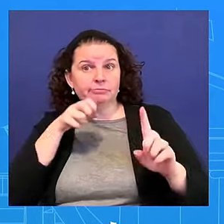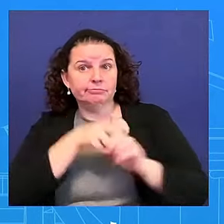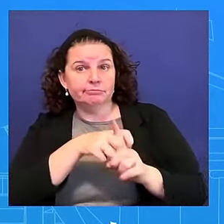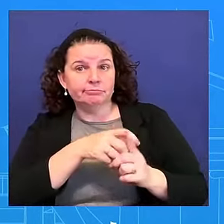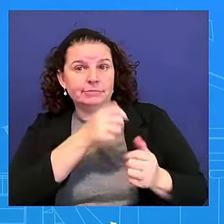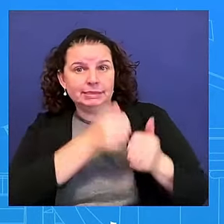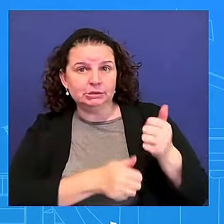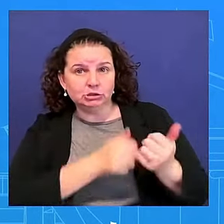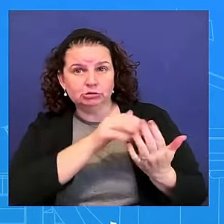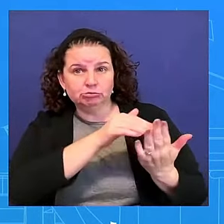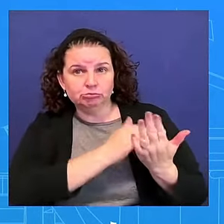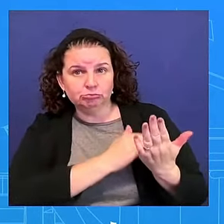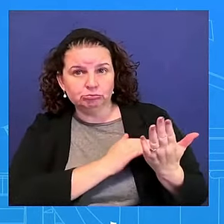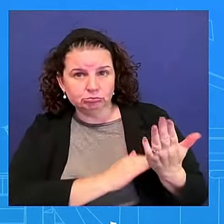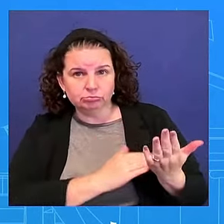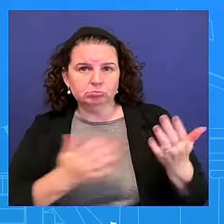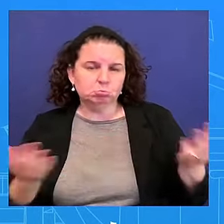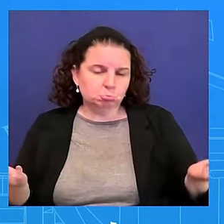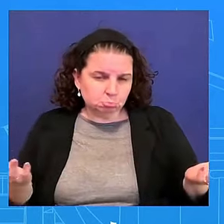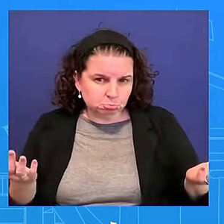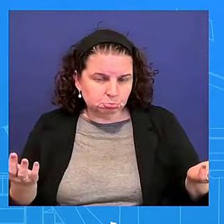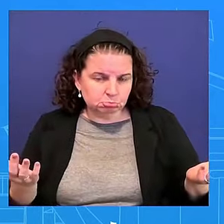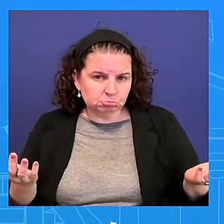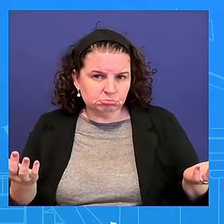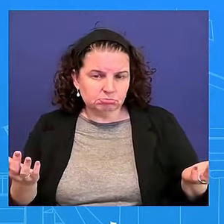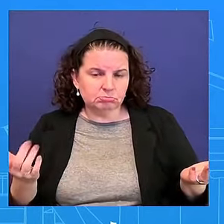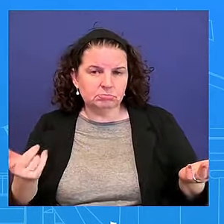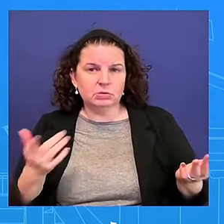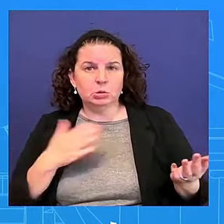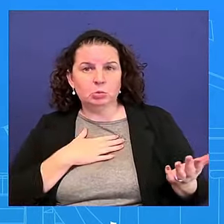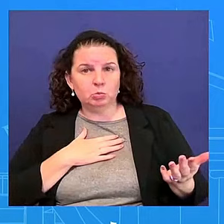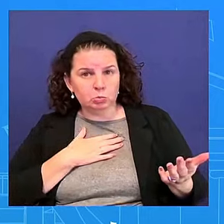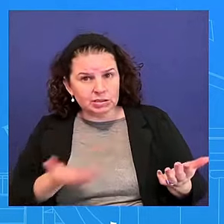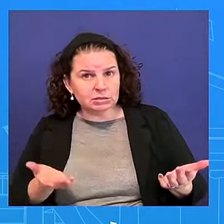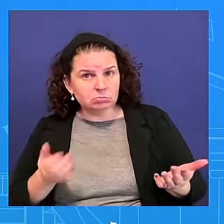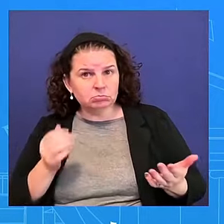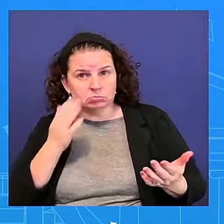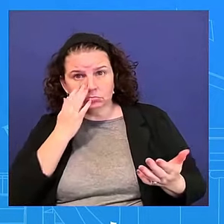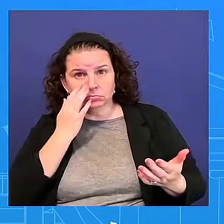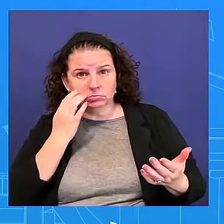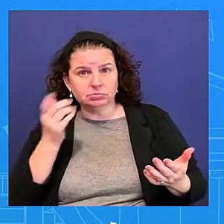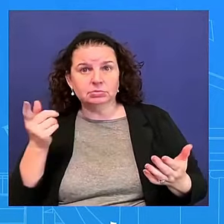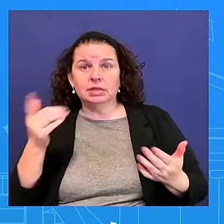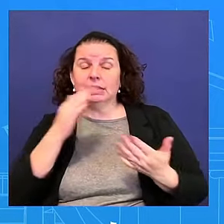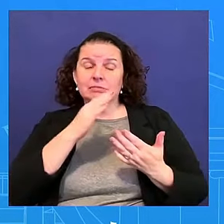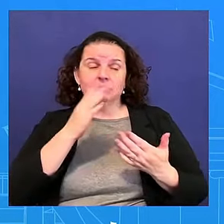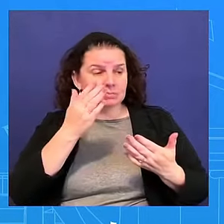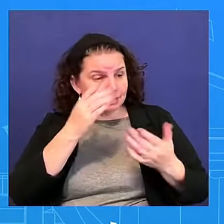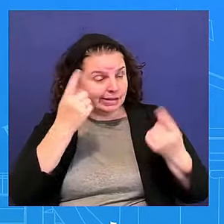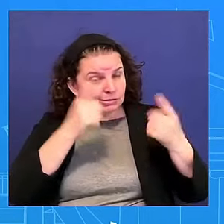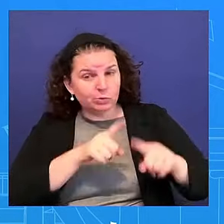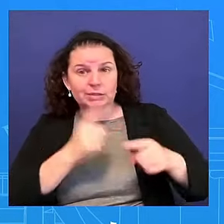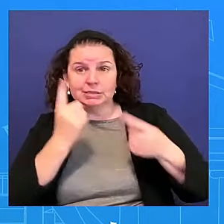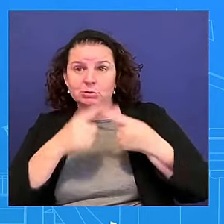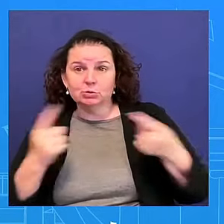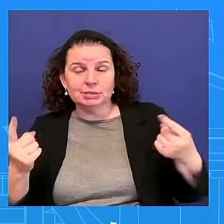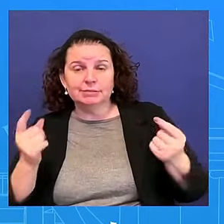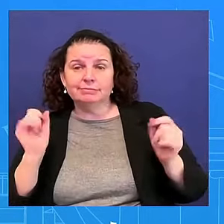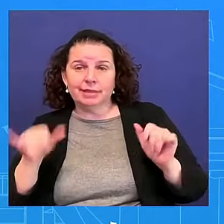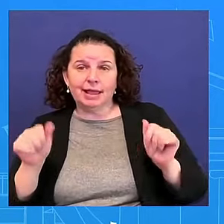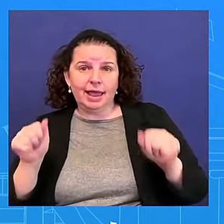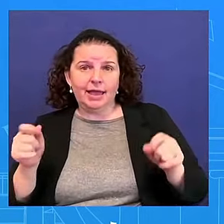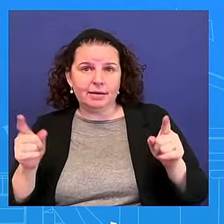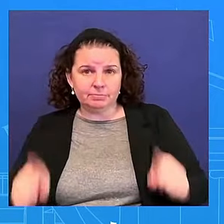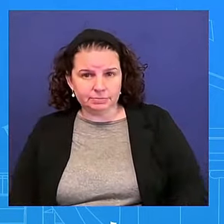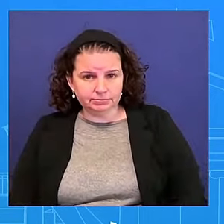him and don't agree with him. You know that about him. If you've covered him, he's very much that type of president. I just don't want to